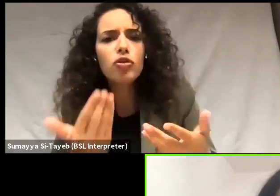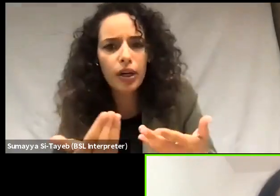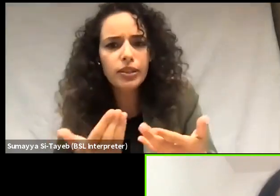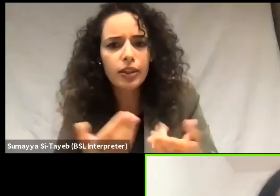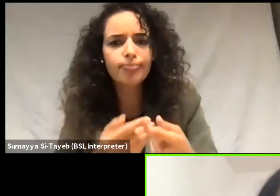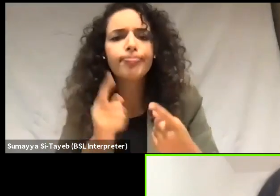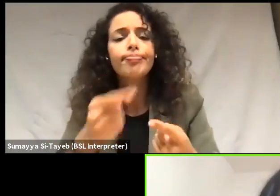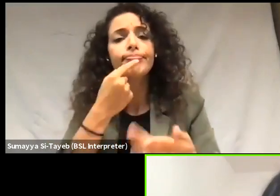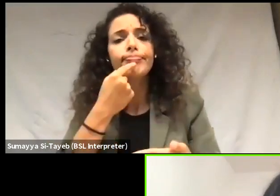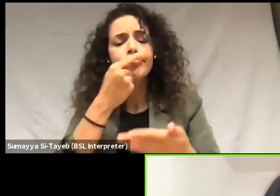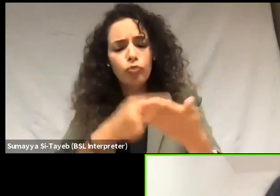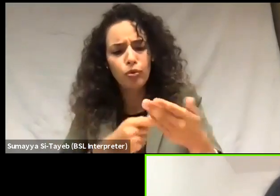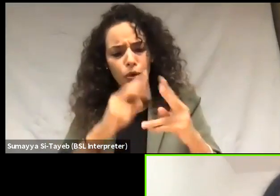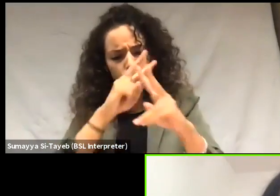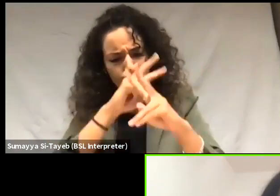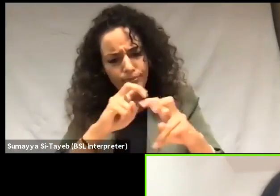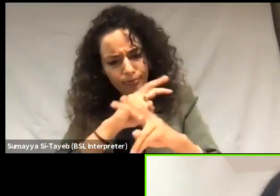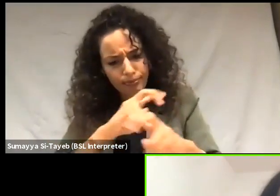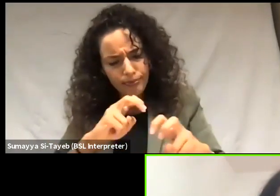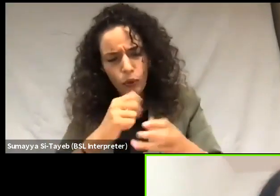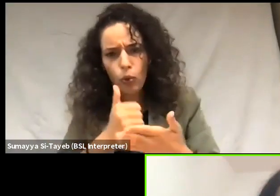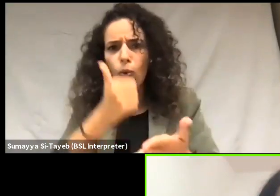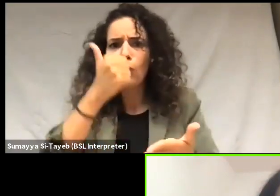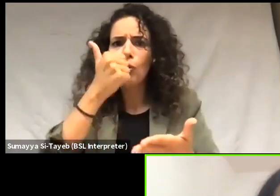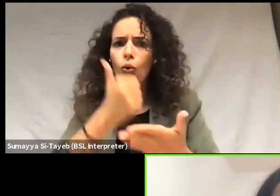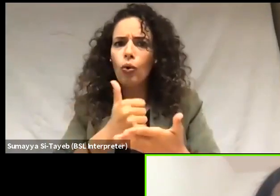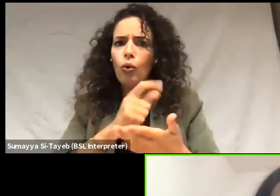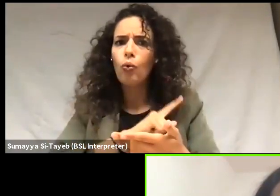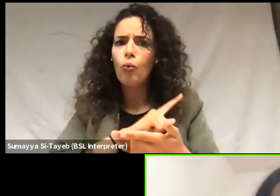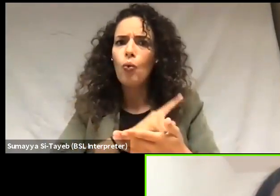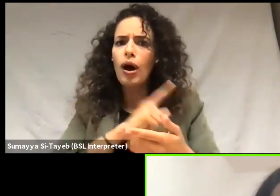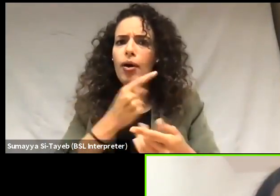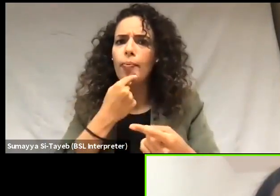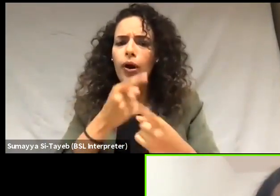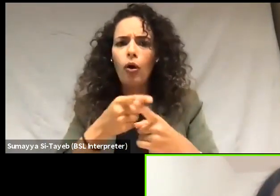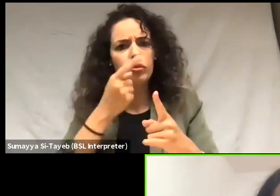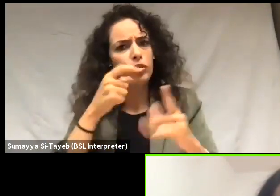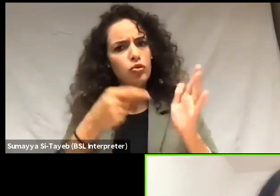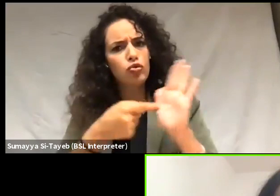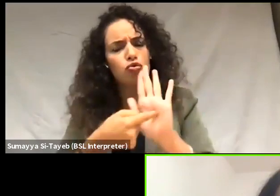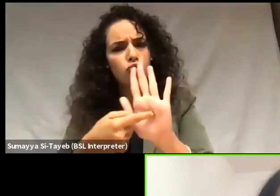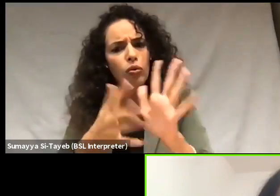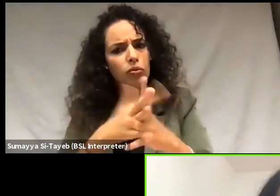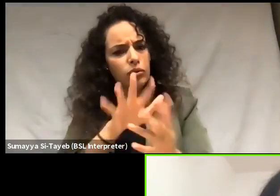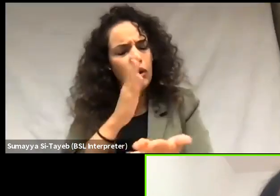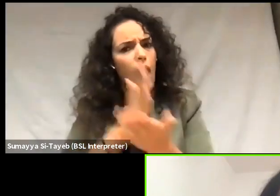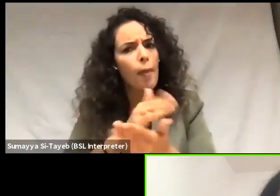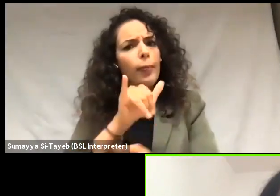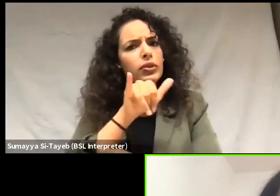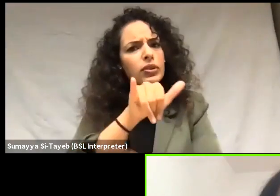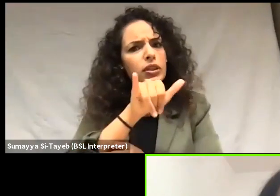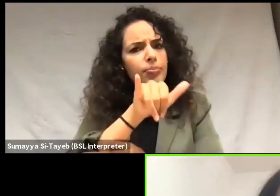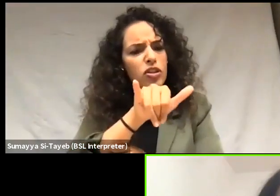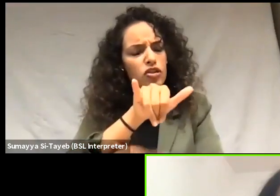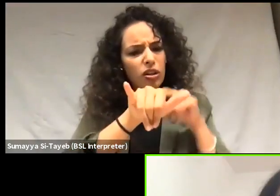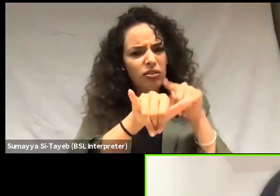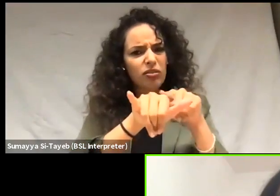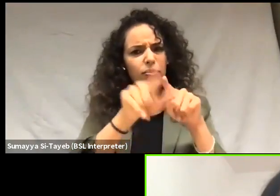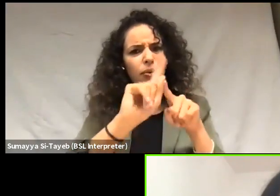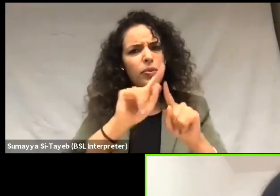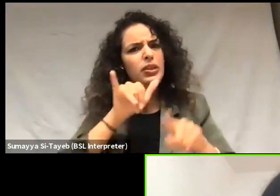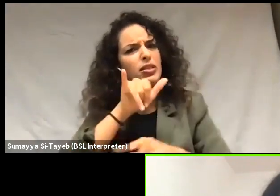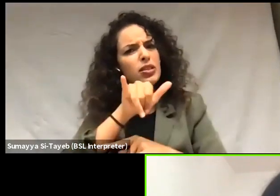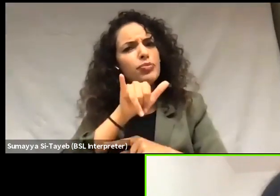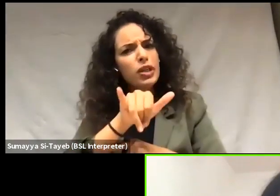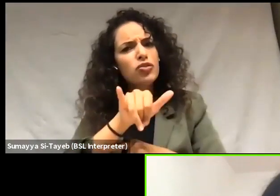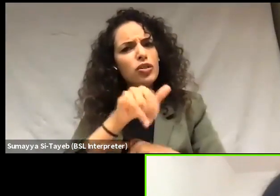looked at it, does an excellent job in substantiating and exploring that suspicion, provided detail through analysis of the